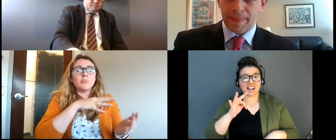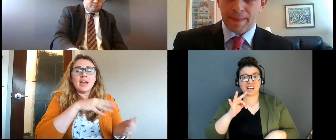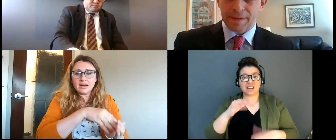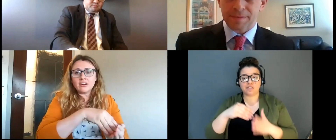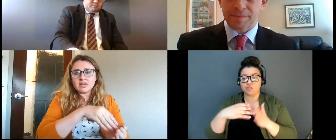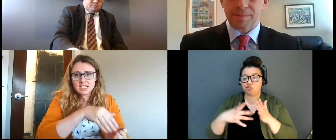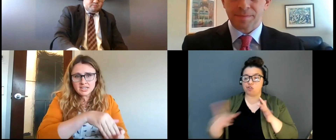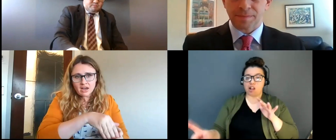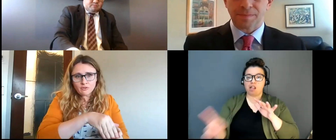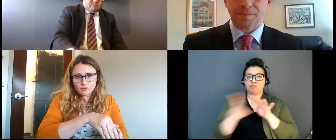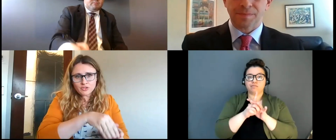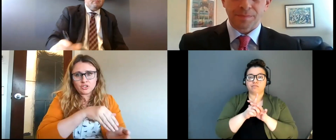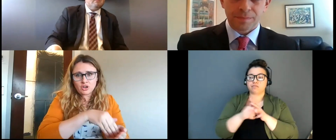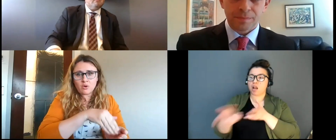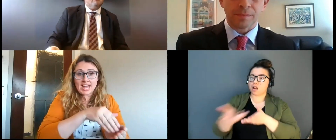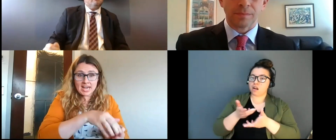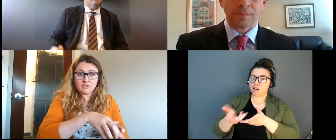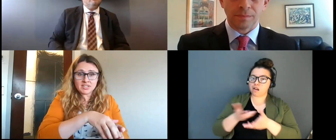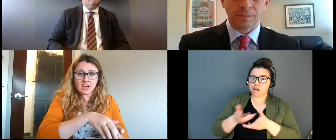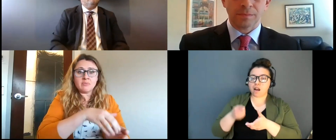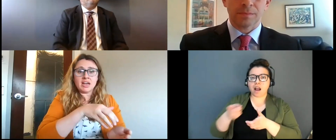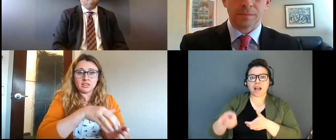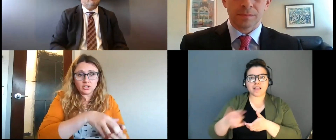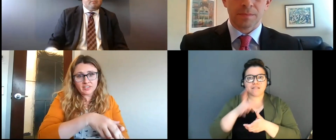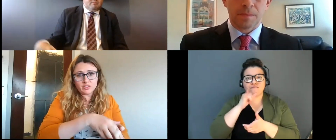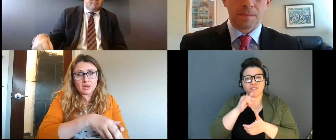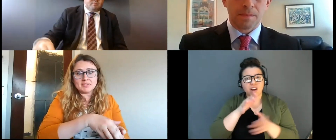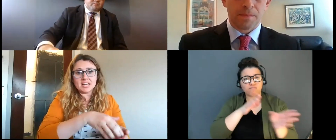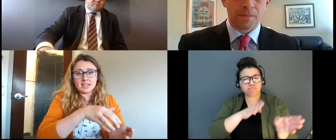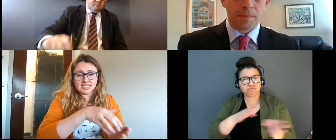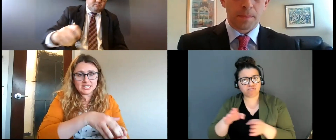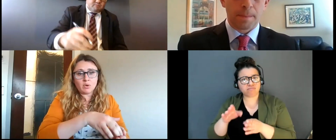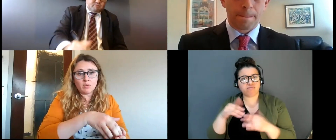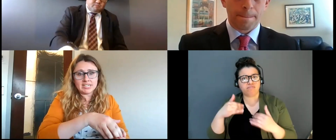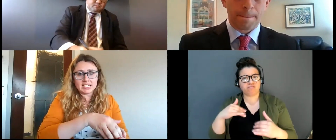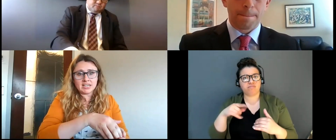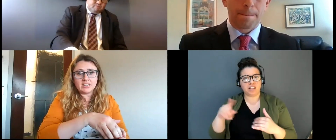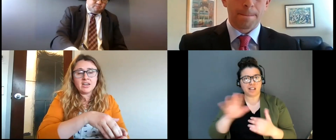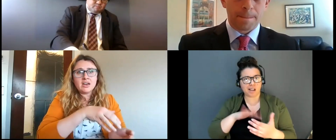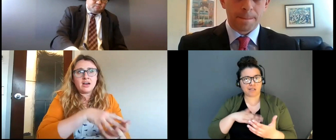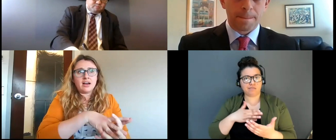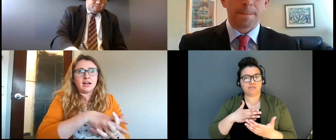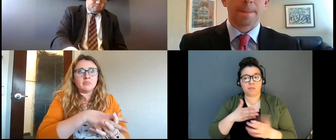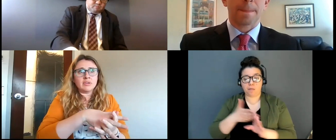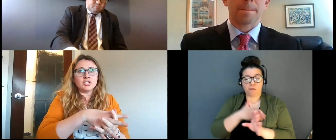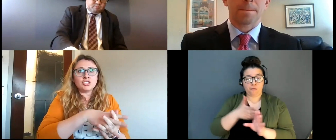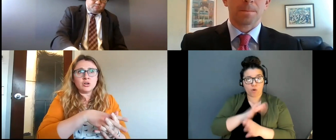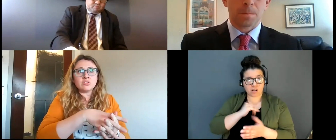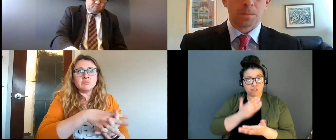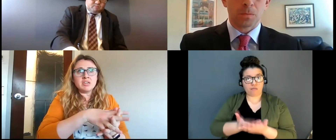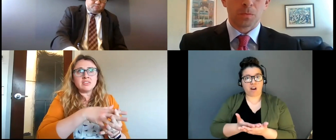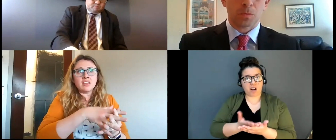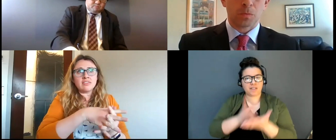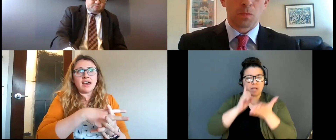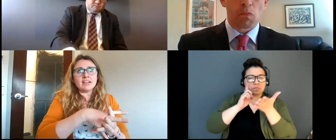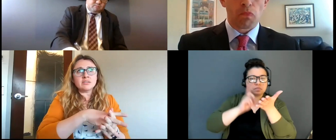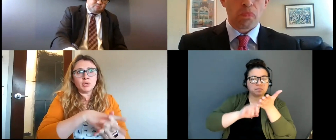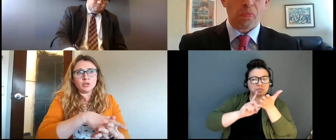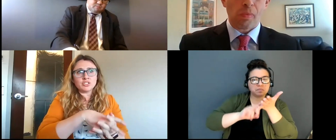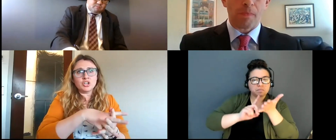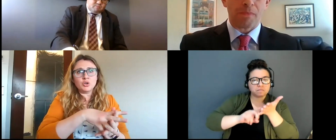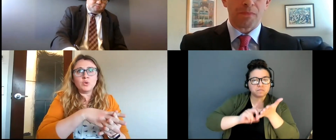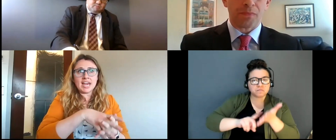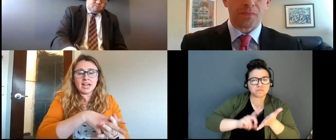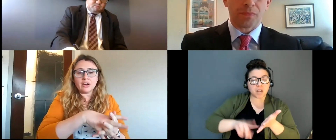were prepared enough to go ahead of time and look at the website and see what we did. It shows me that that's